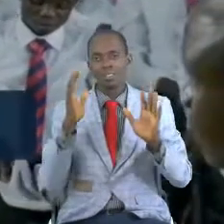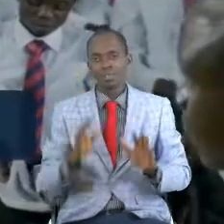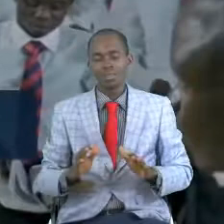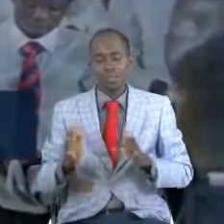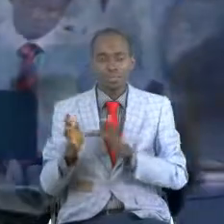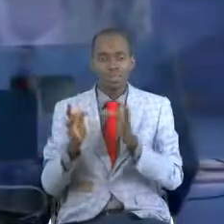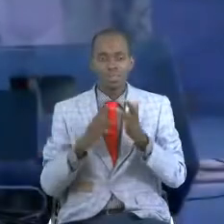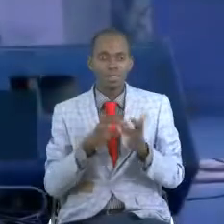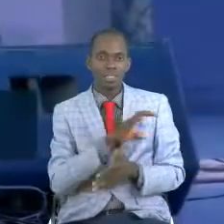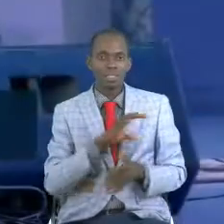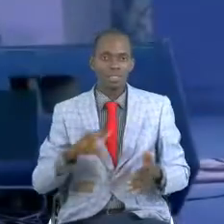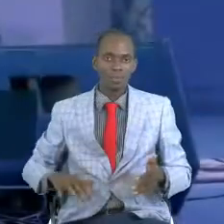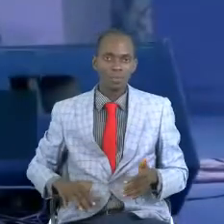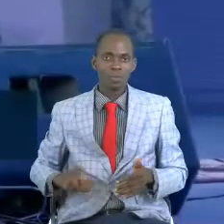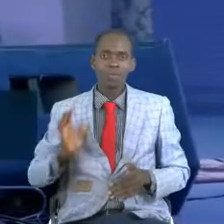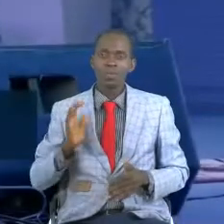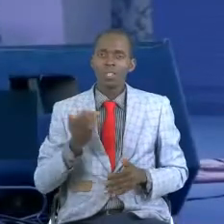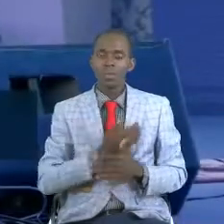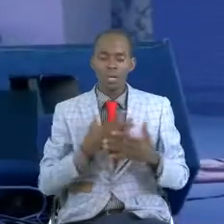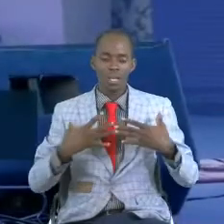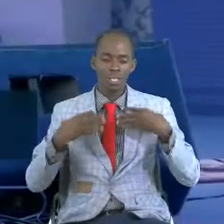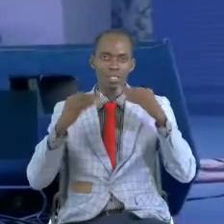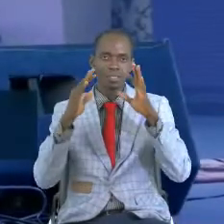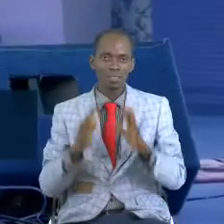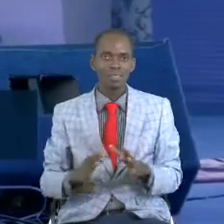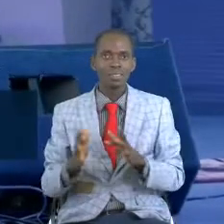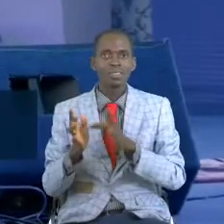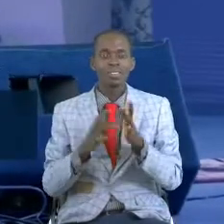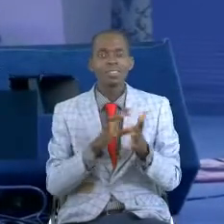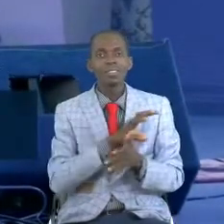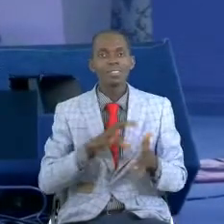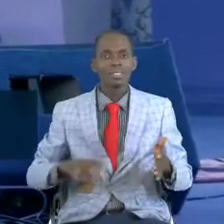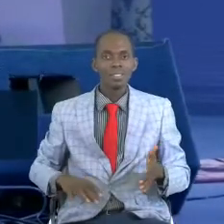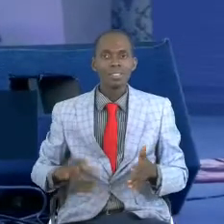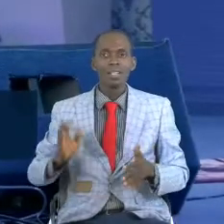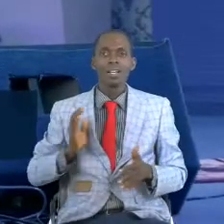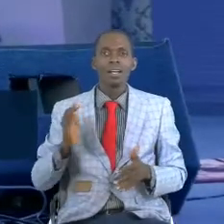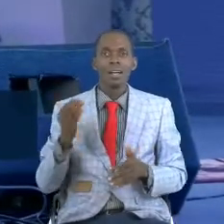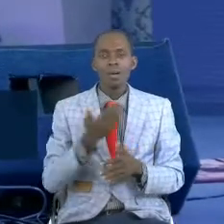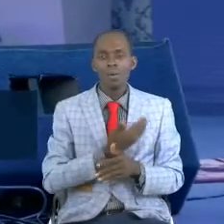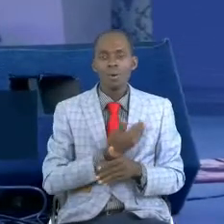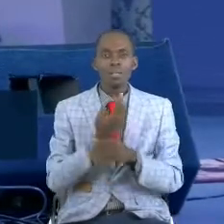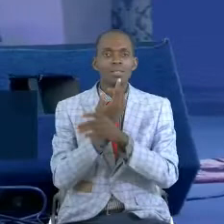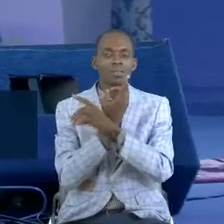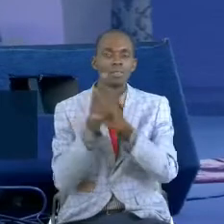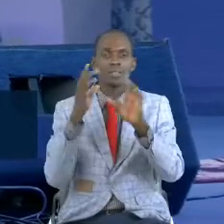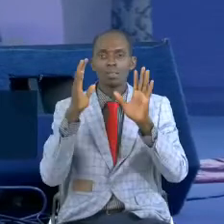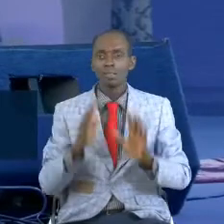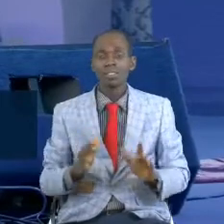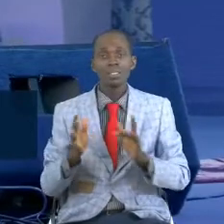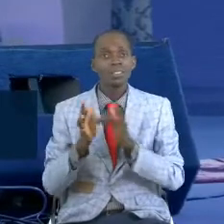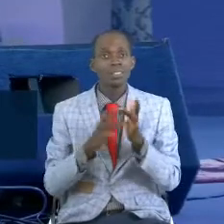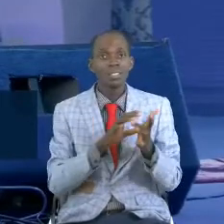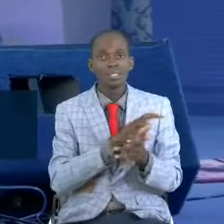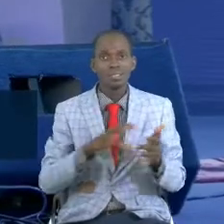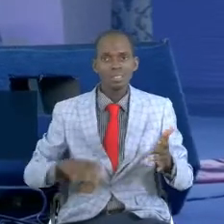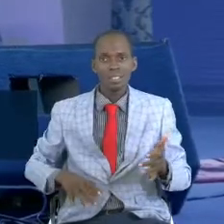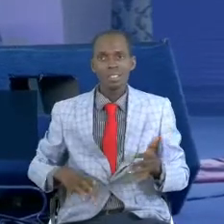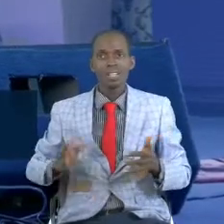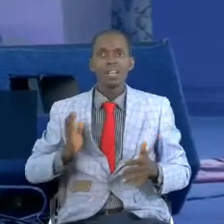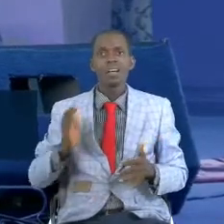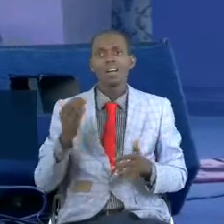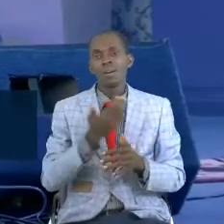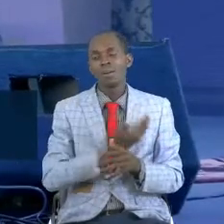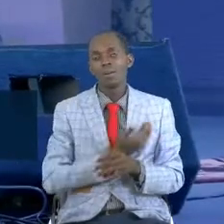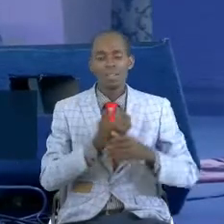Christ, our healer. Jesus Christ, our deliverer. Jesus Christ, our